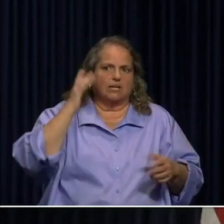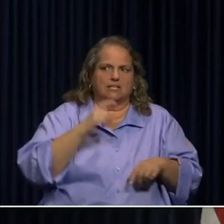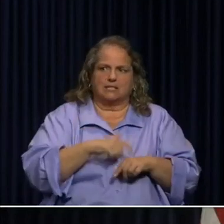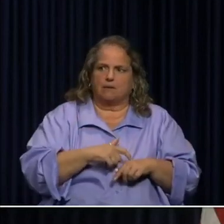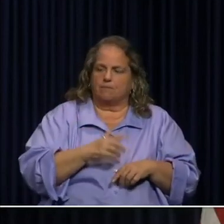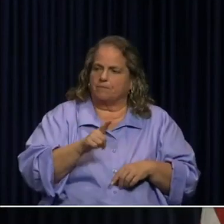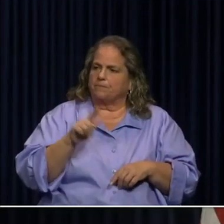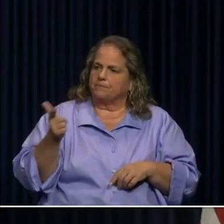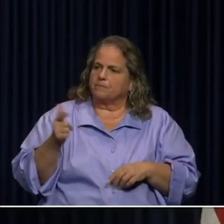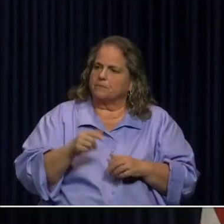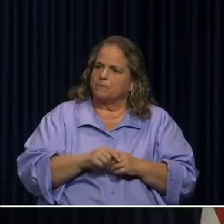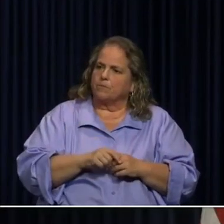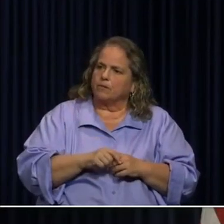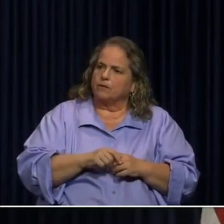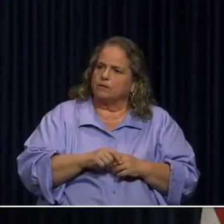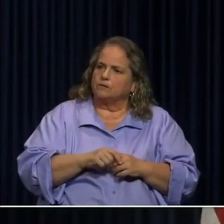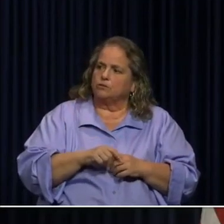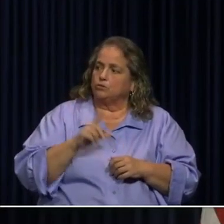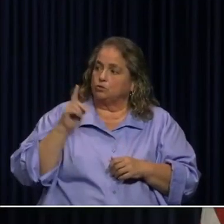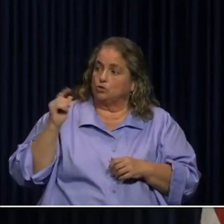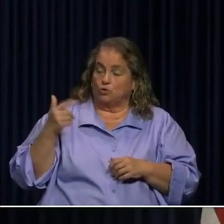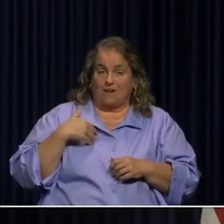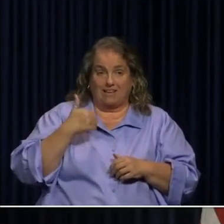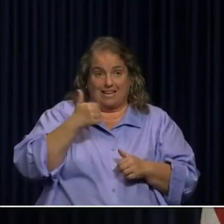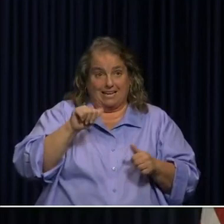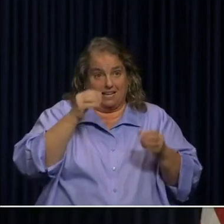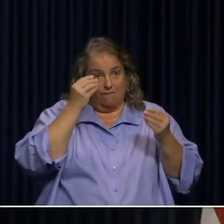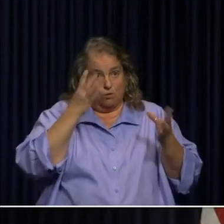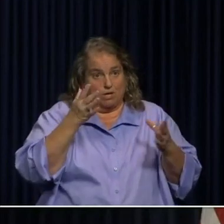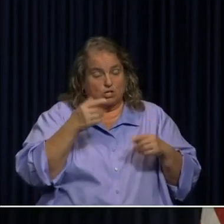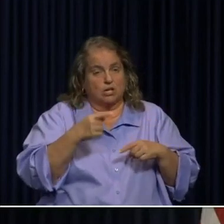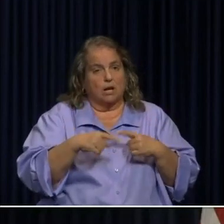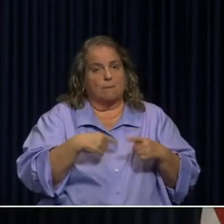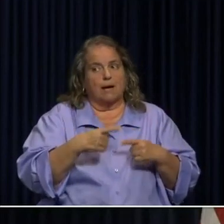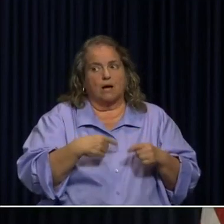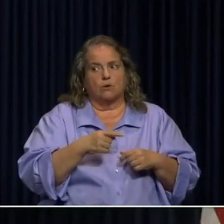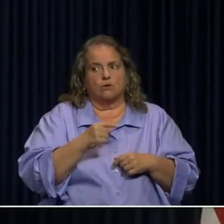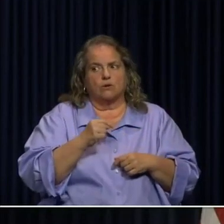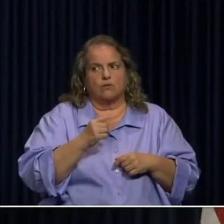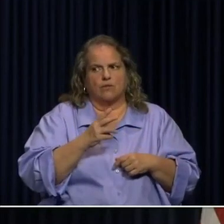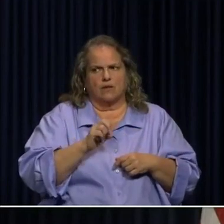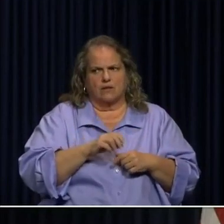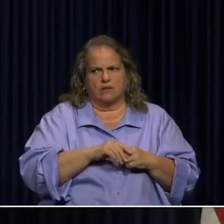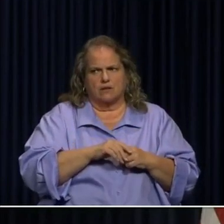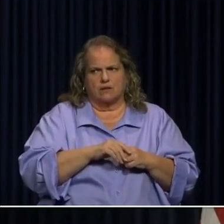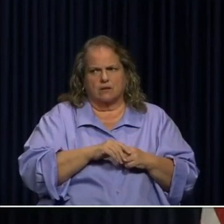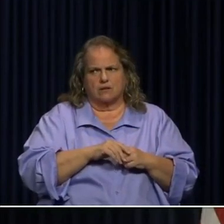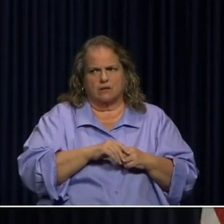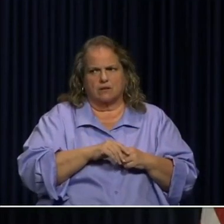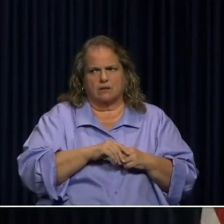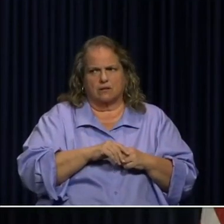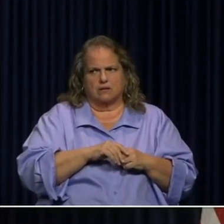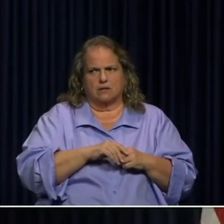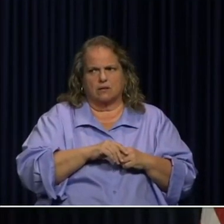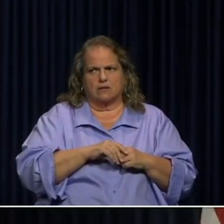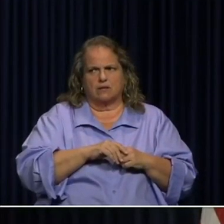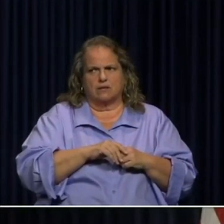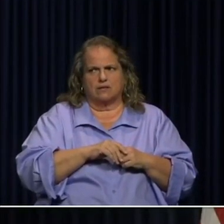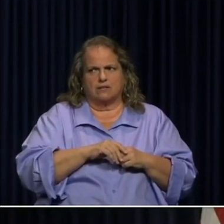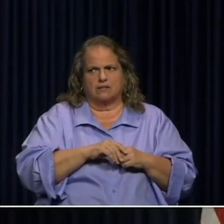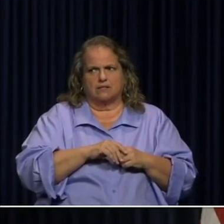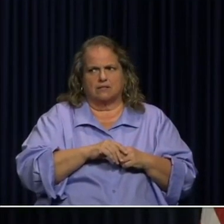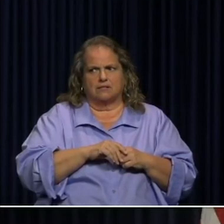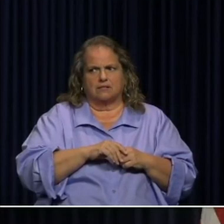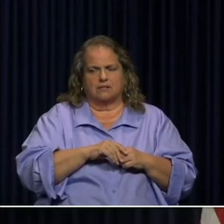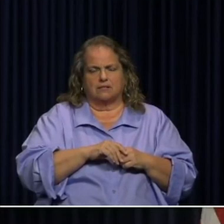Do you have any information about the, I guess it was, hang on just a second here, I'm going through the